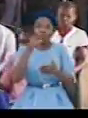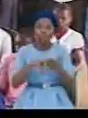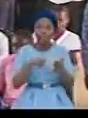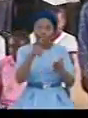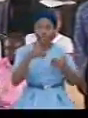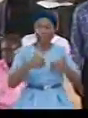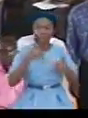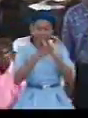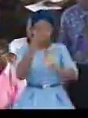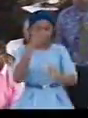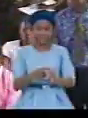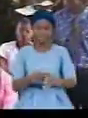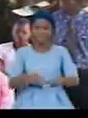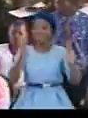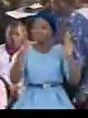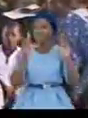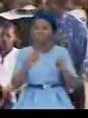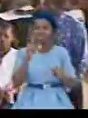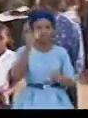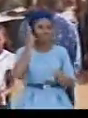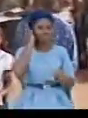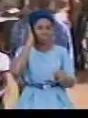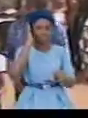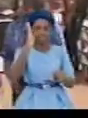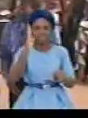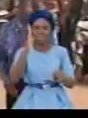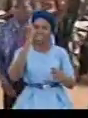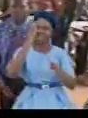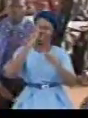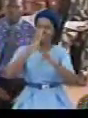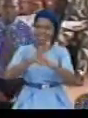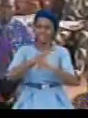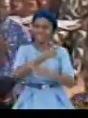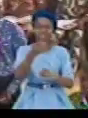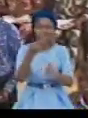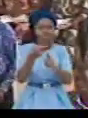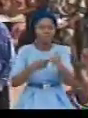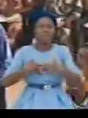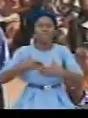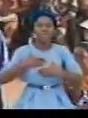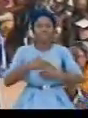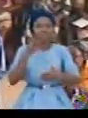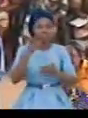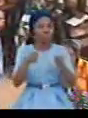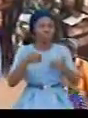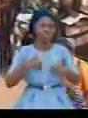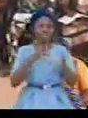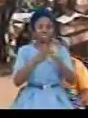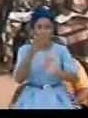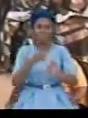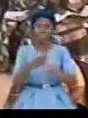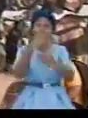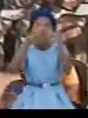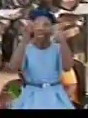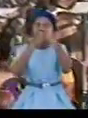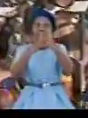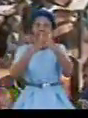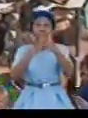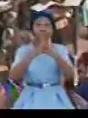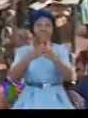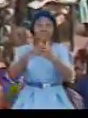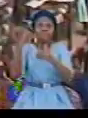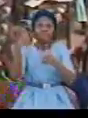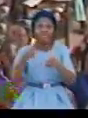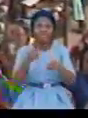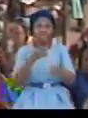from enjoying what you have. Heaven has given them to you. Calvary has given them to you. The power of